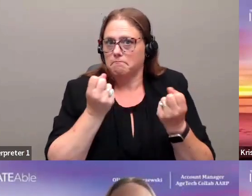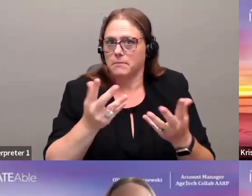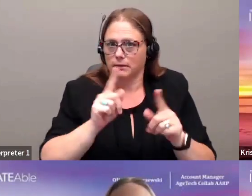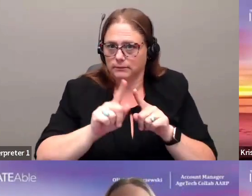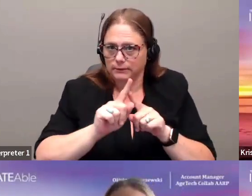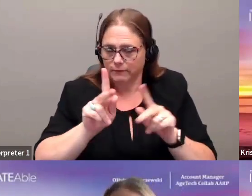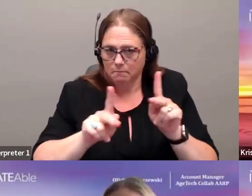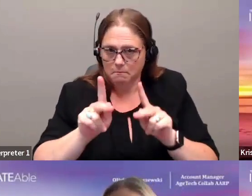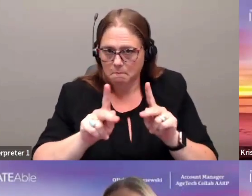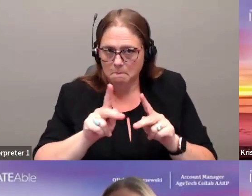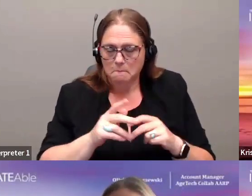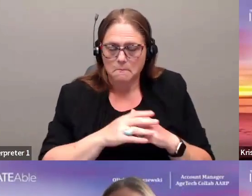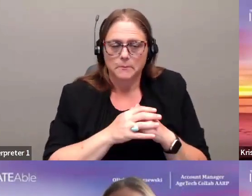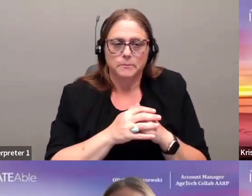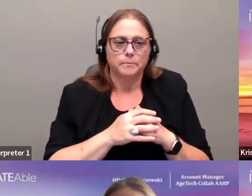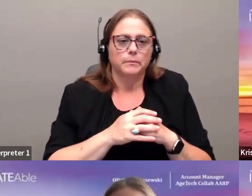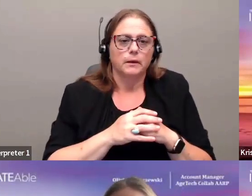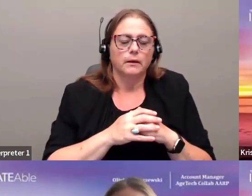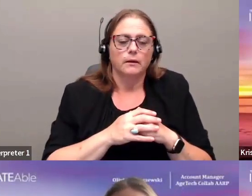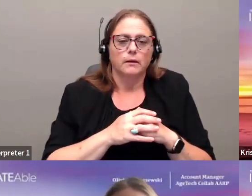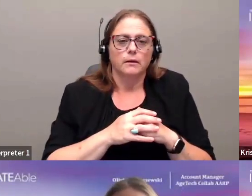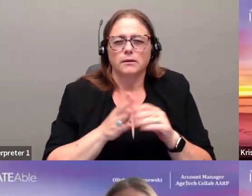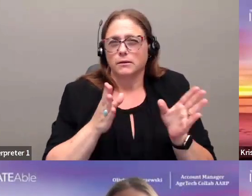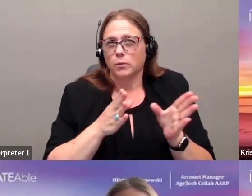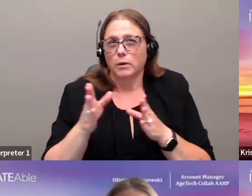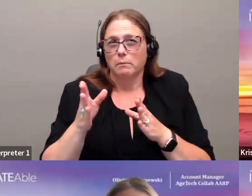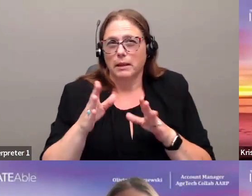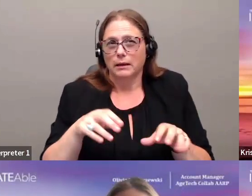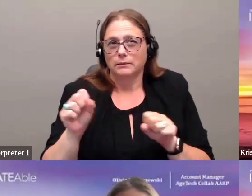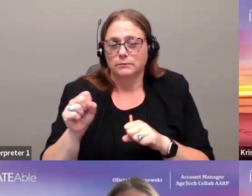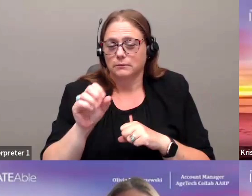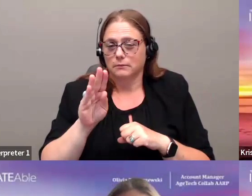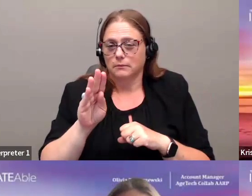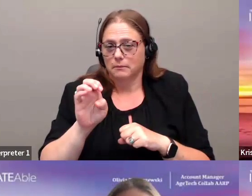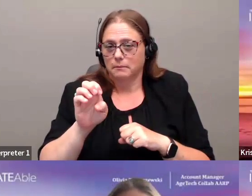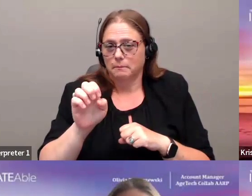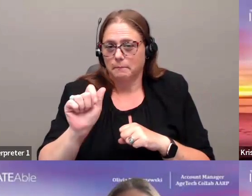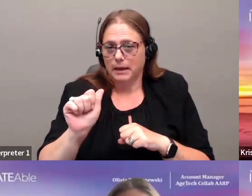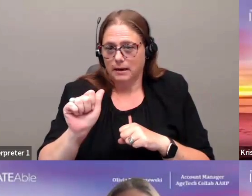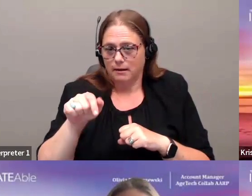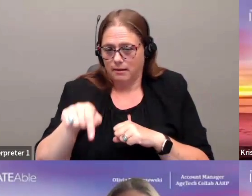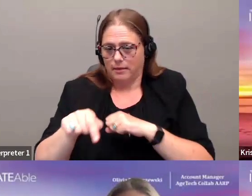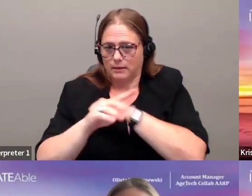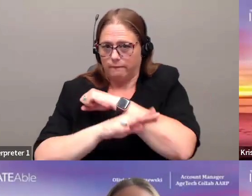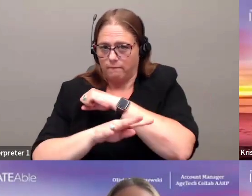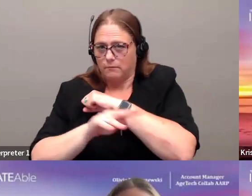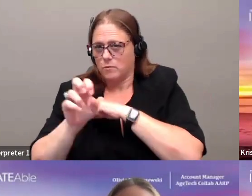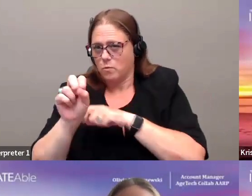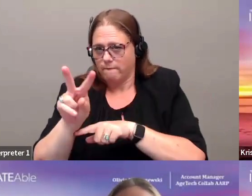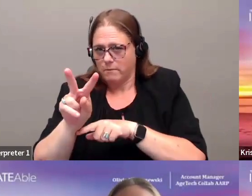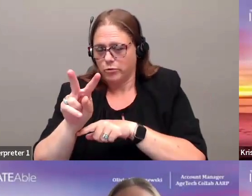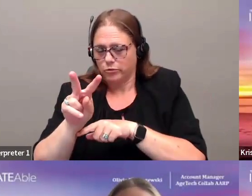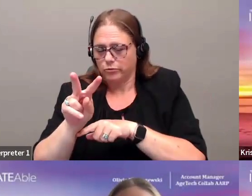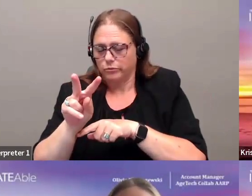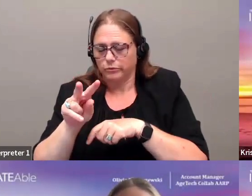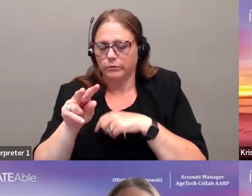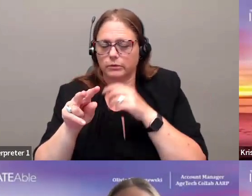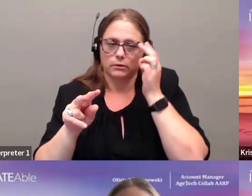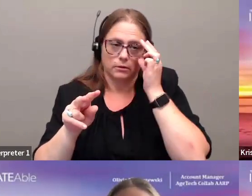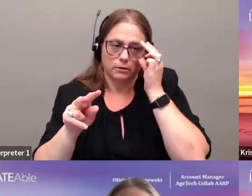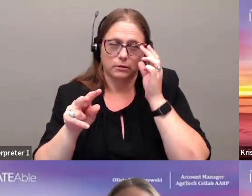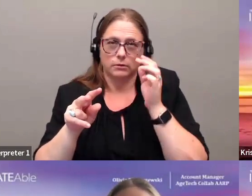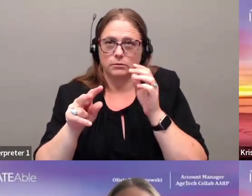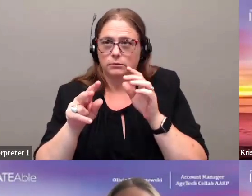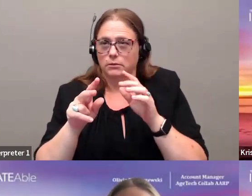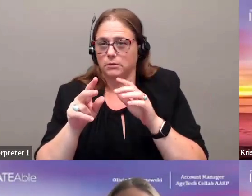We plan to start our beta program in November this year, with a launch